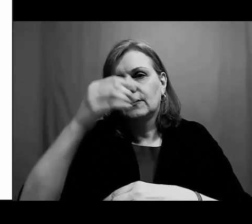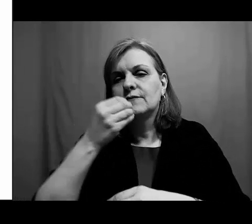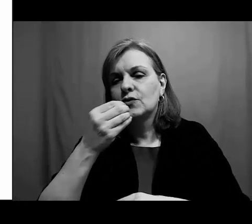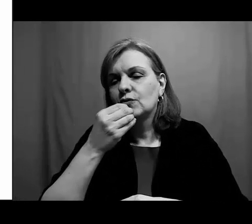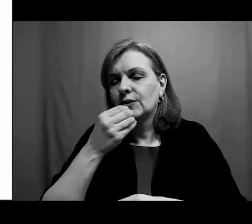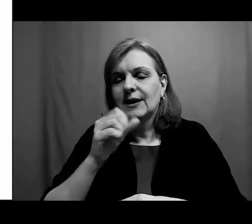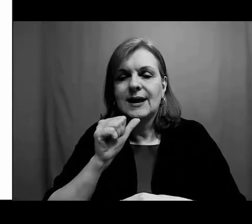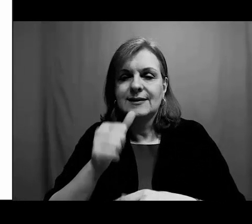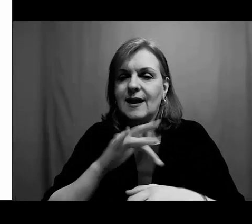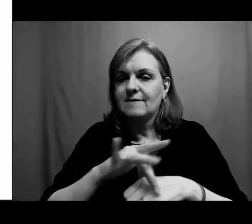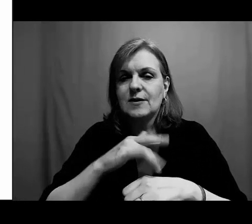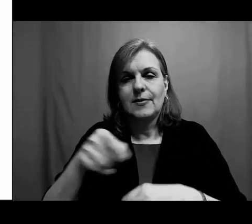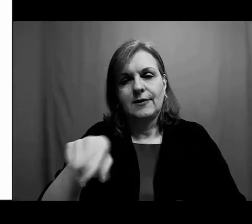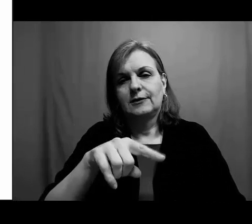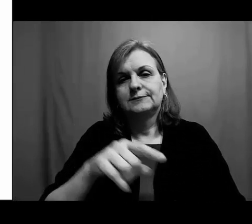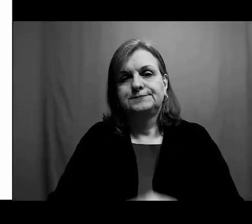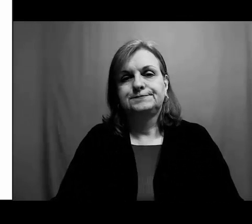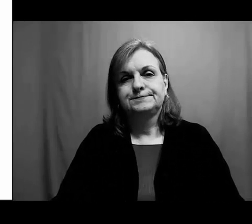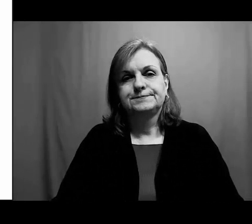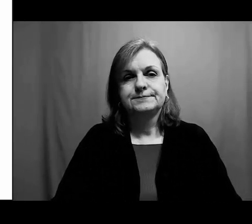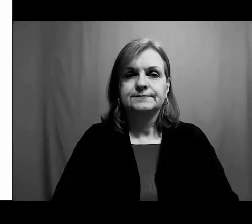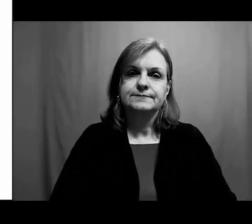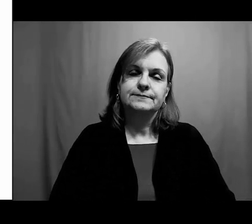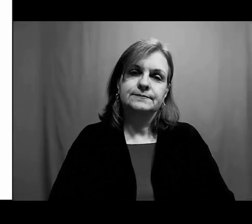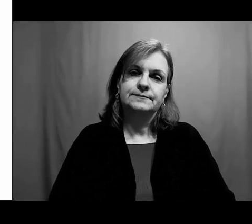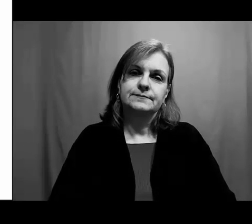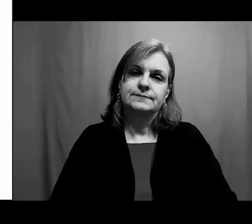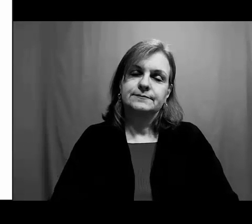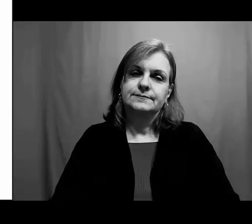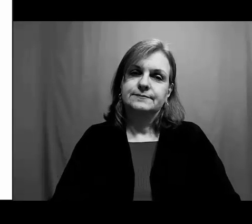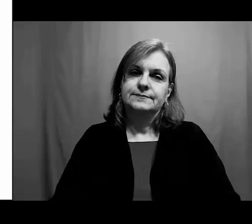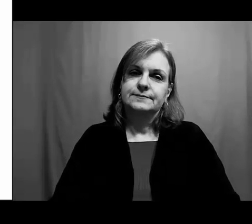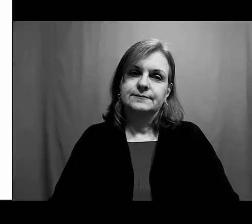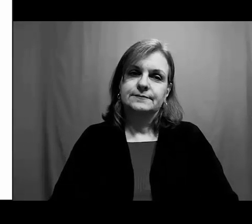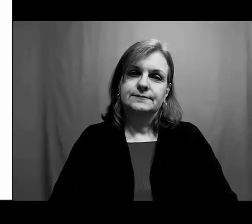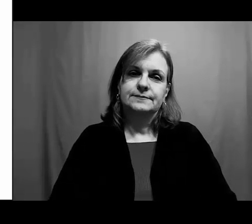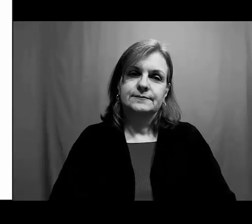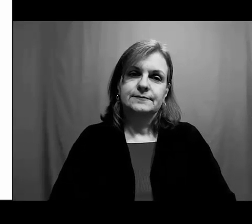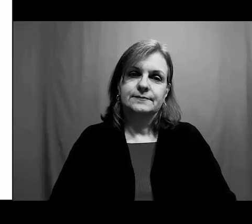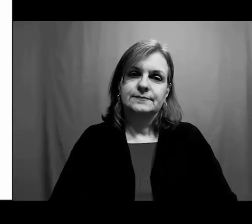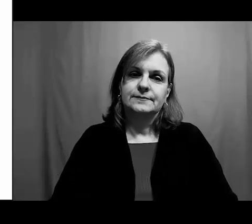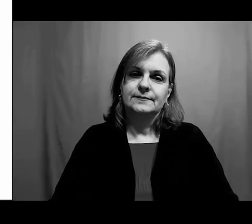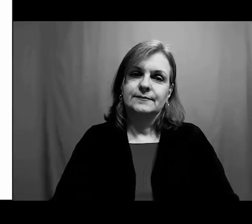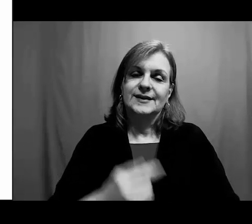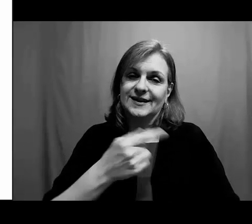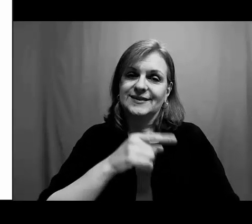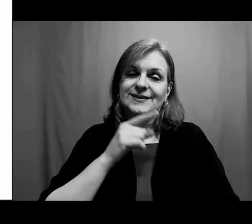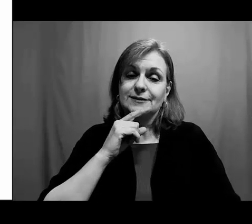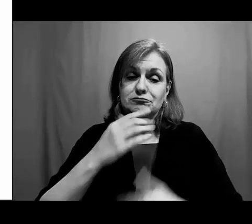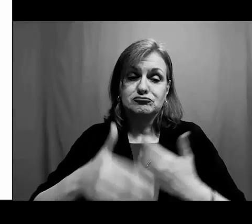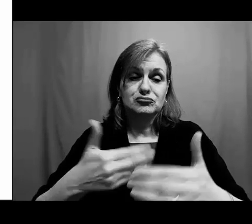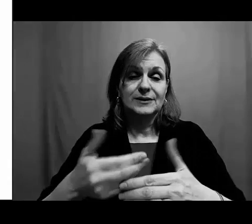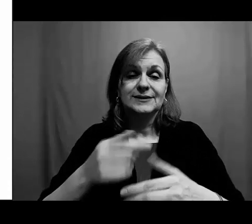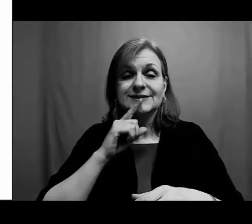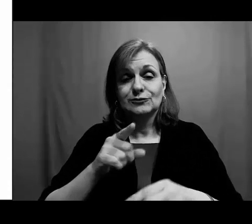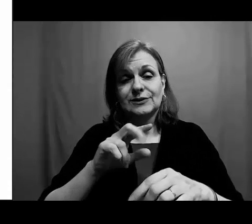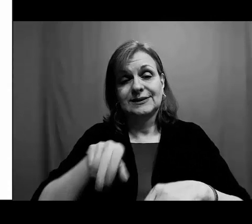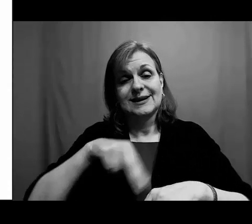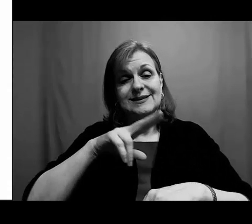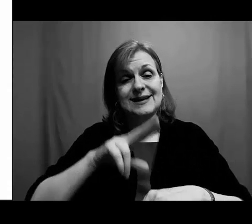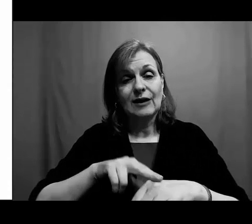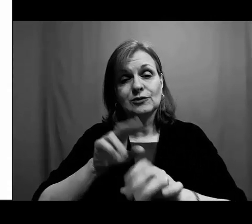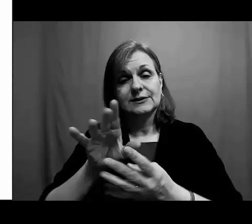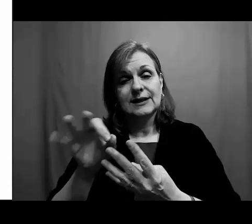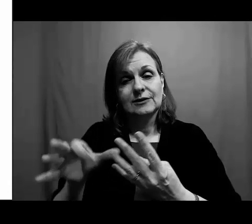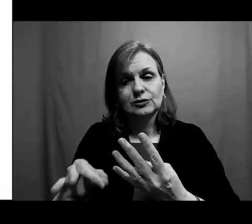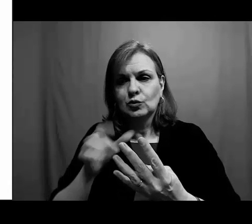food, and it's just not available to them. So when we look at this, this really is natural selection, right?